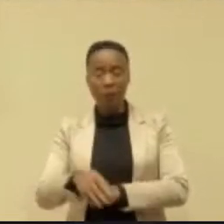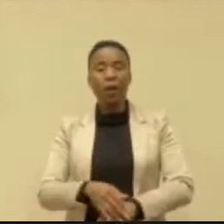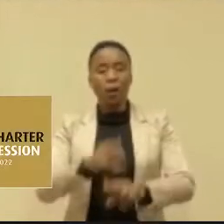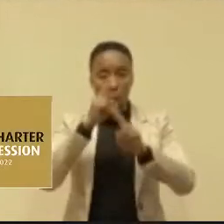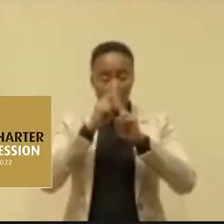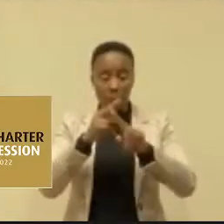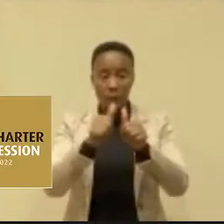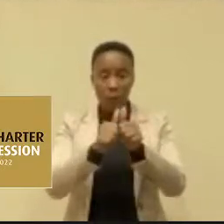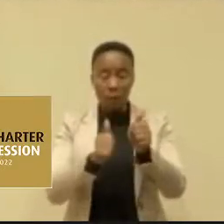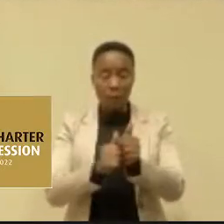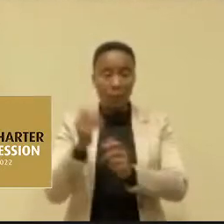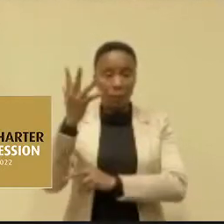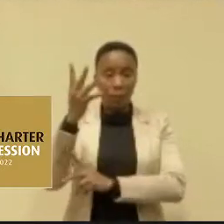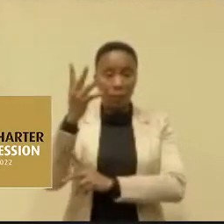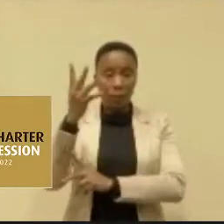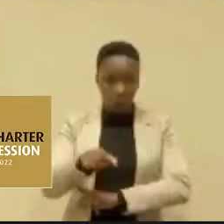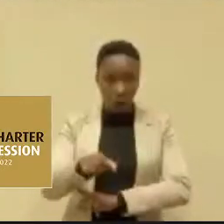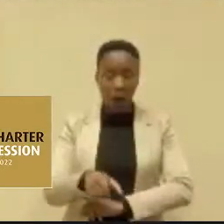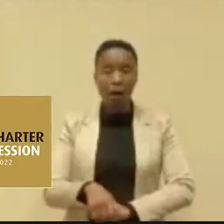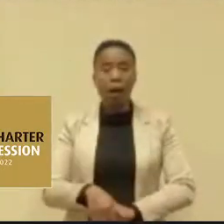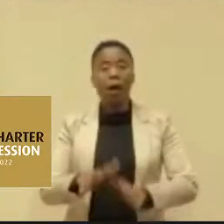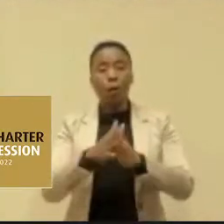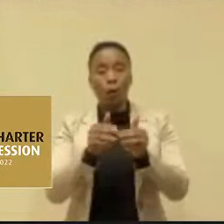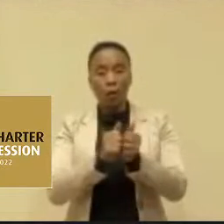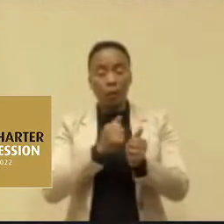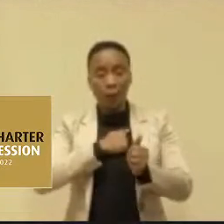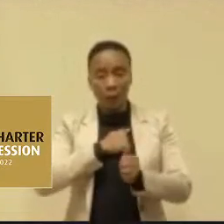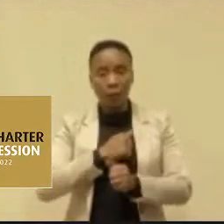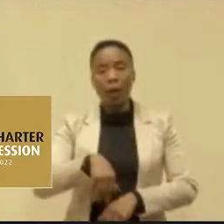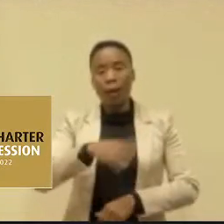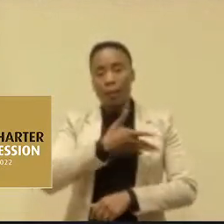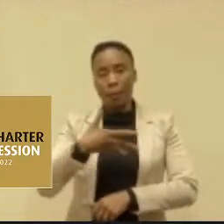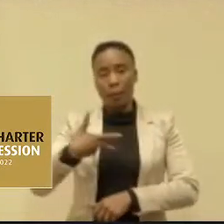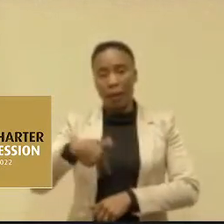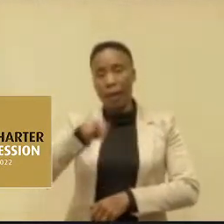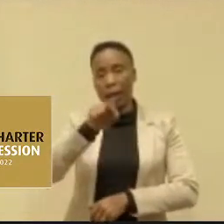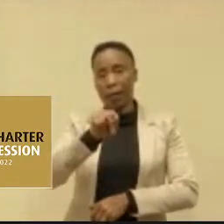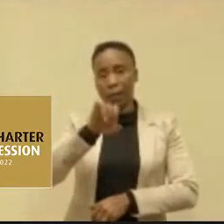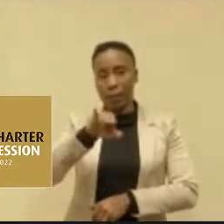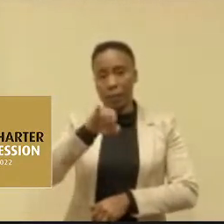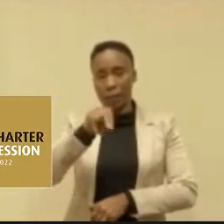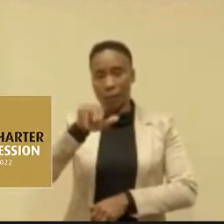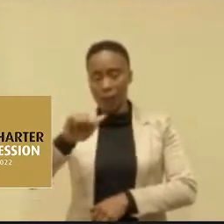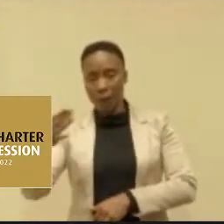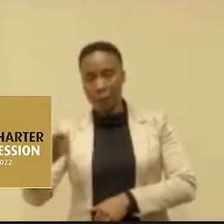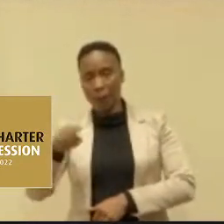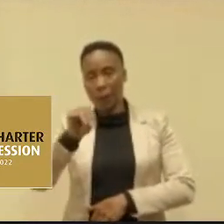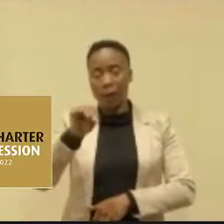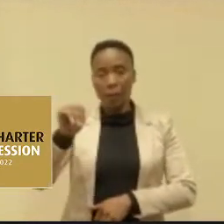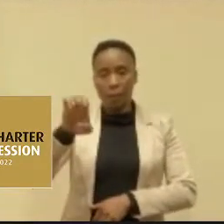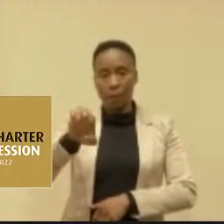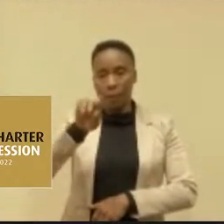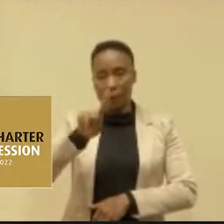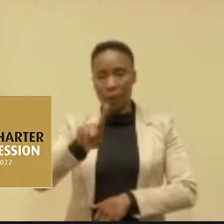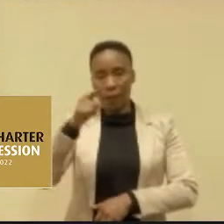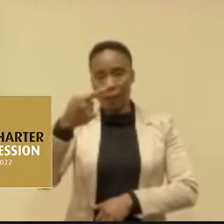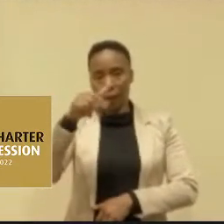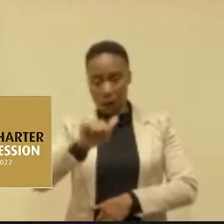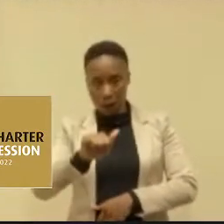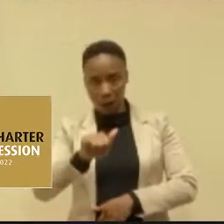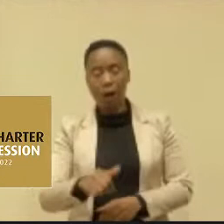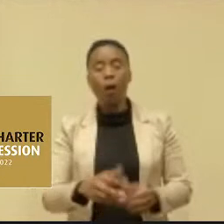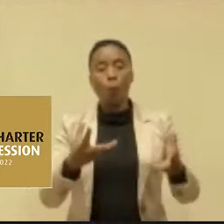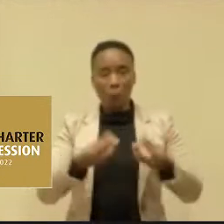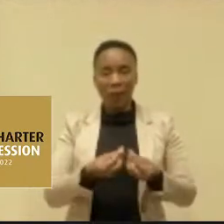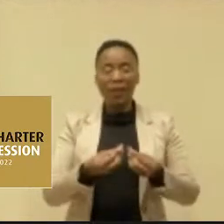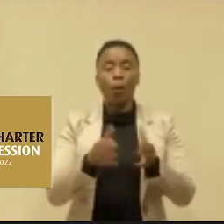speaker my colleague melina mira together with the colleagues that are in the platform